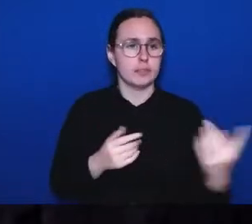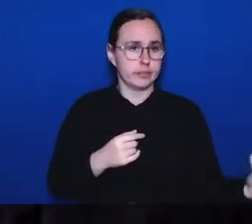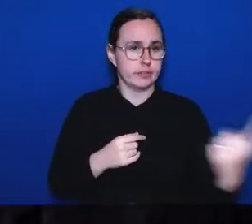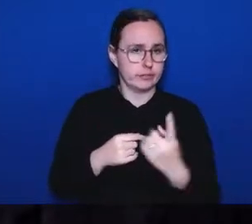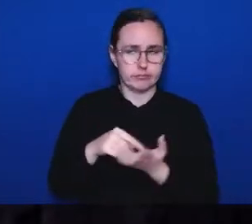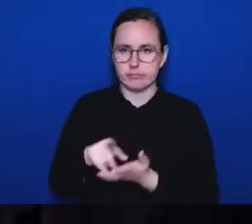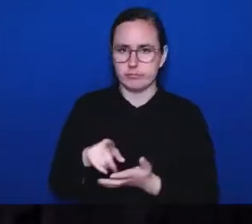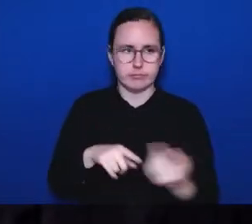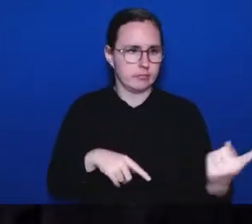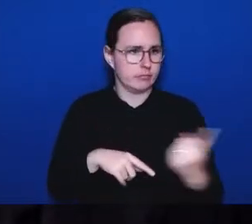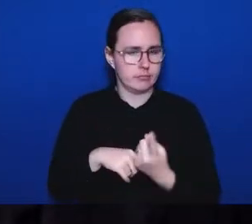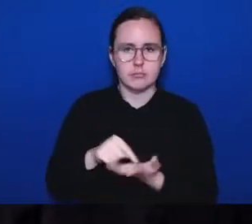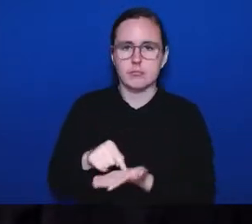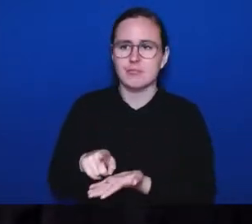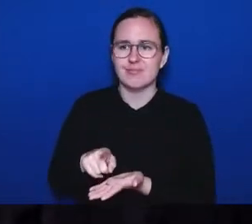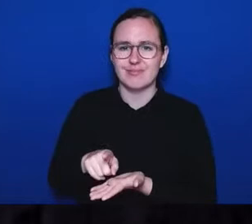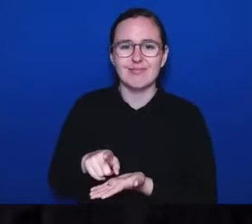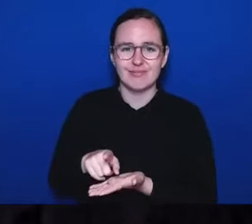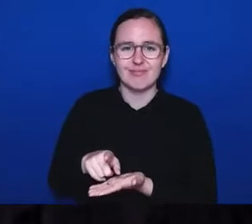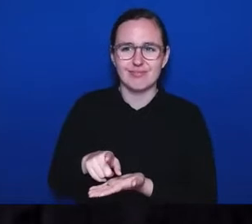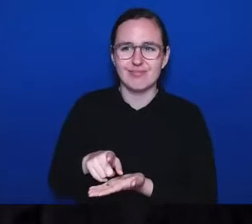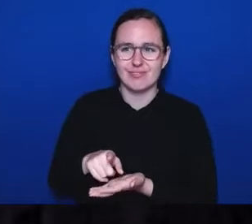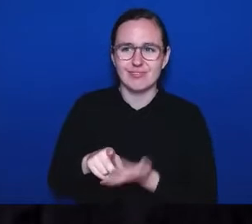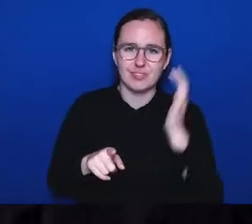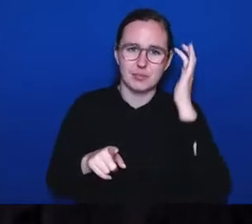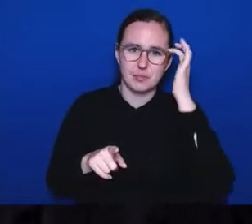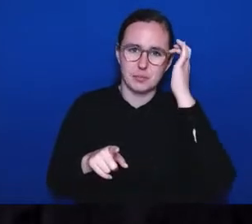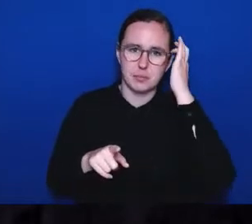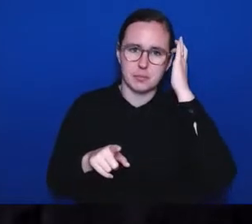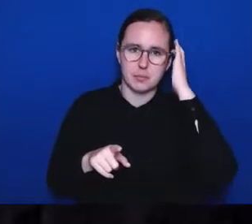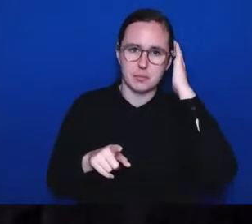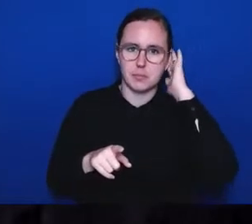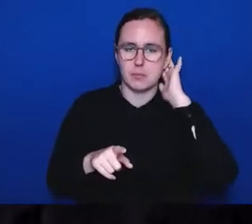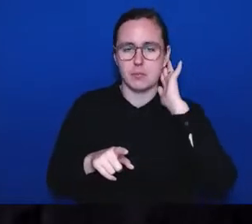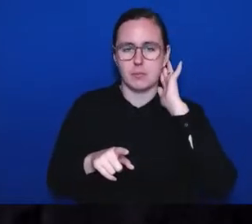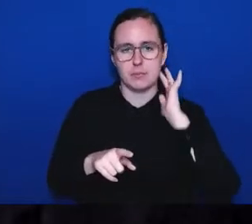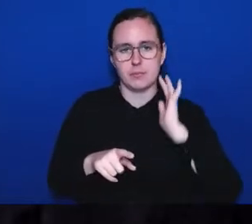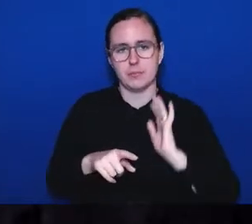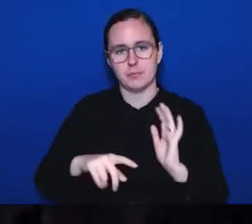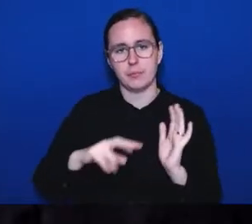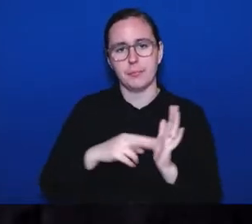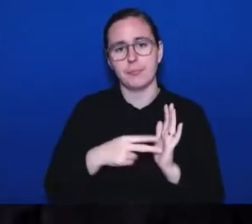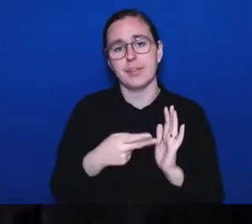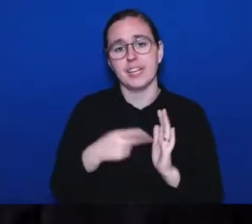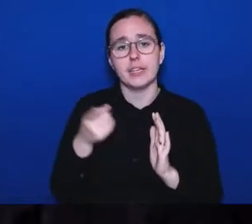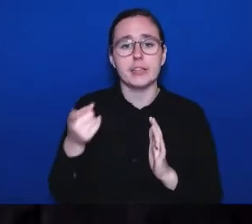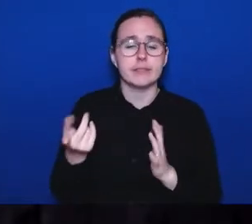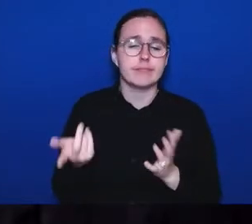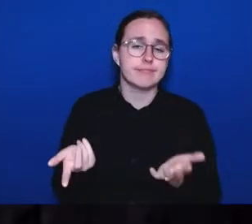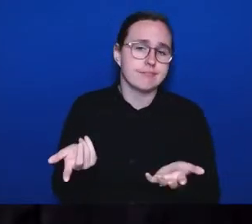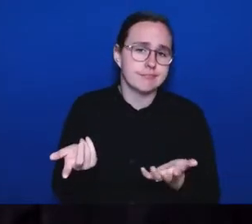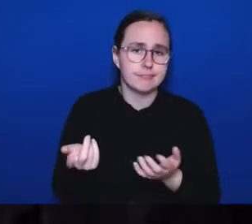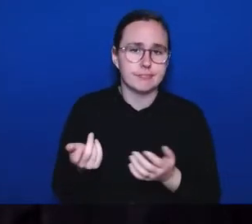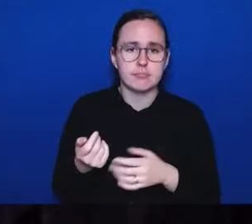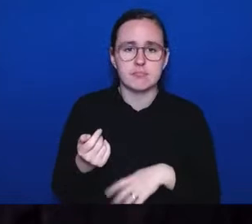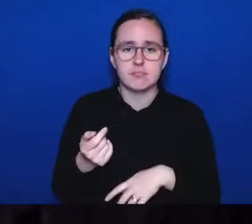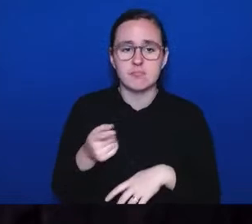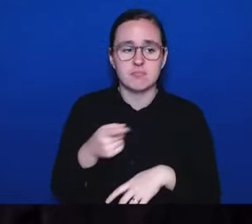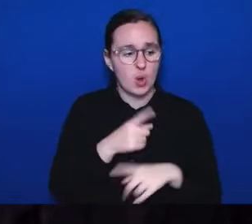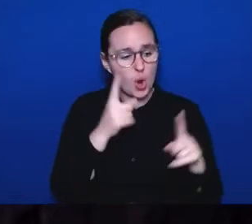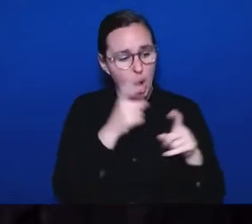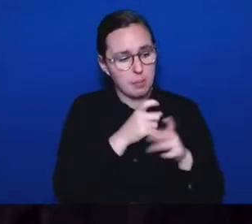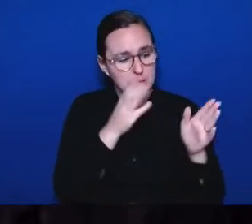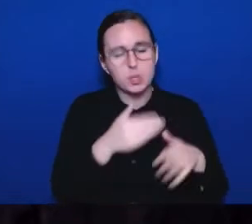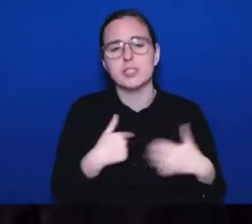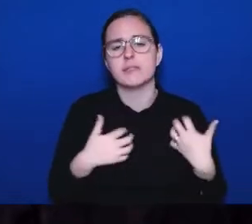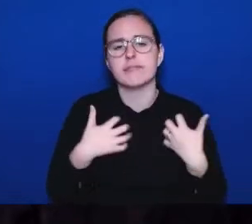For not necessarily, and patients sometimes complain about this. They say, I have very complex needs, and I'm going to need to see my doctor for a period of